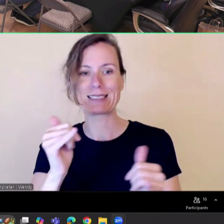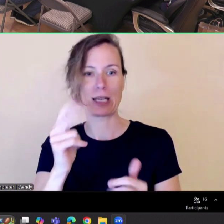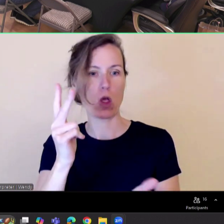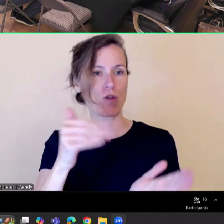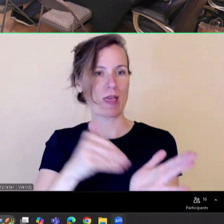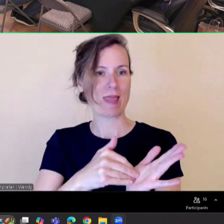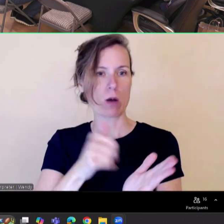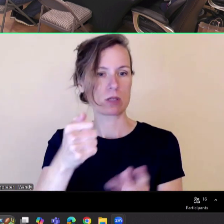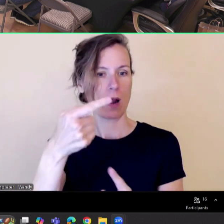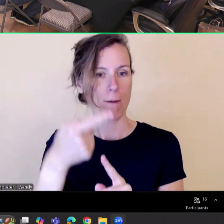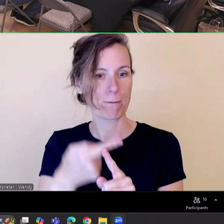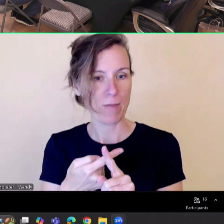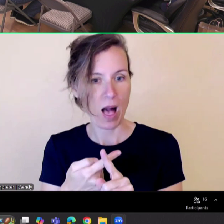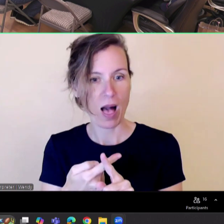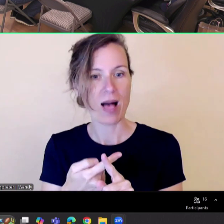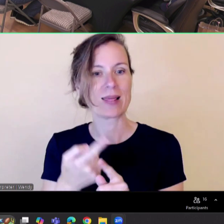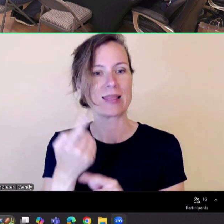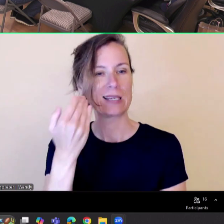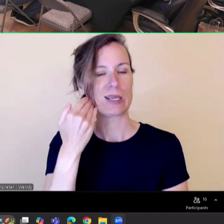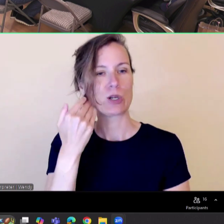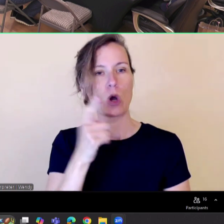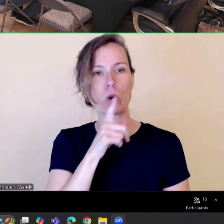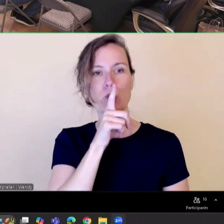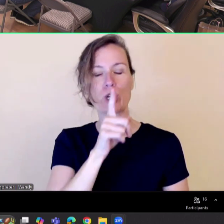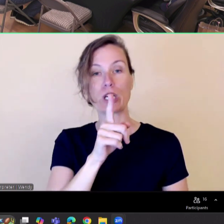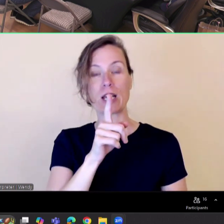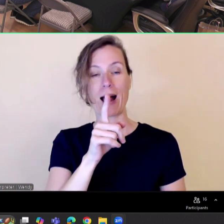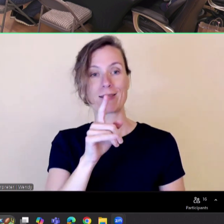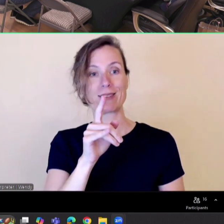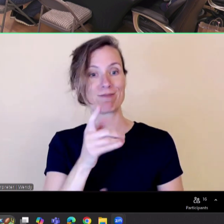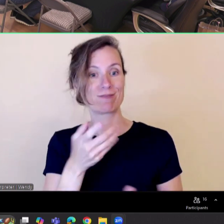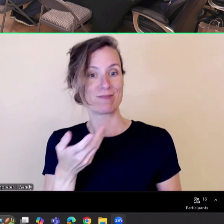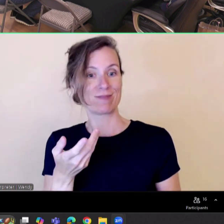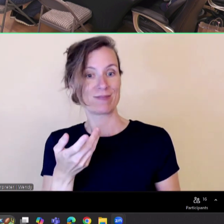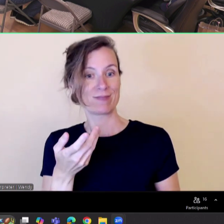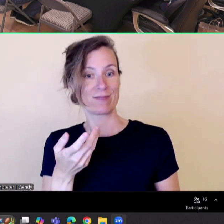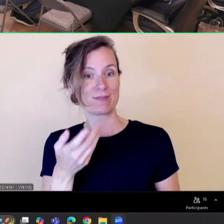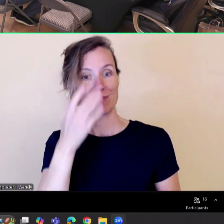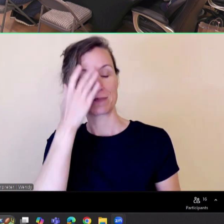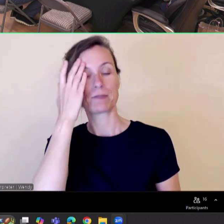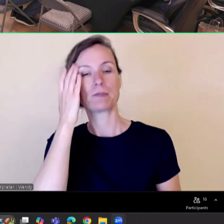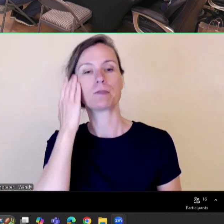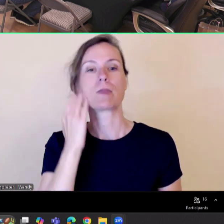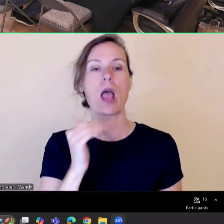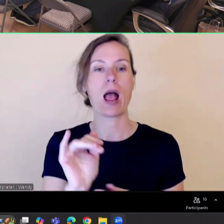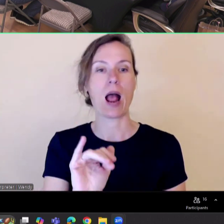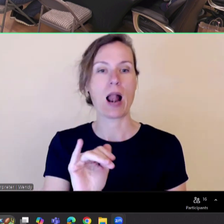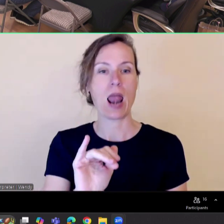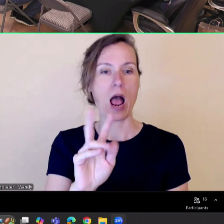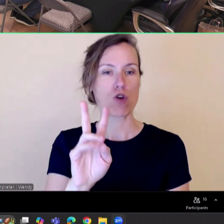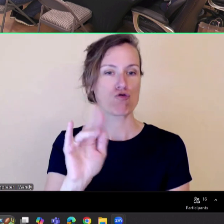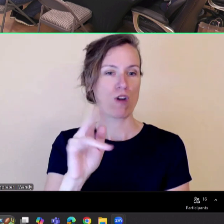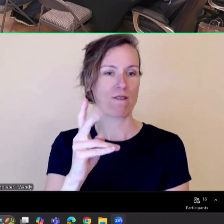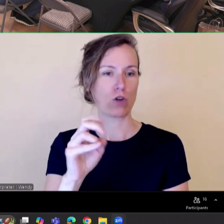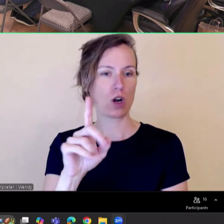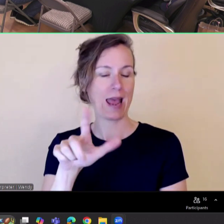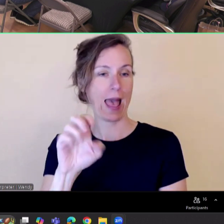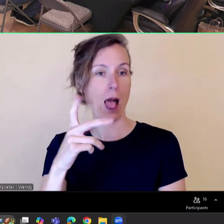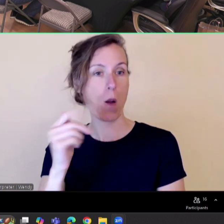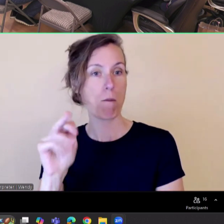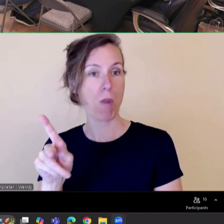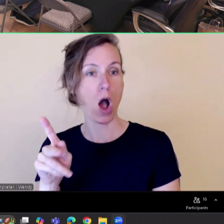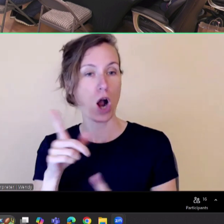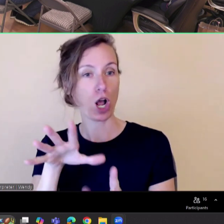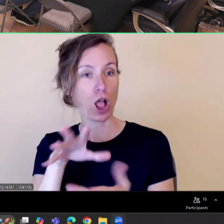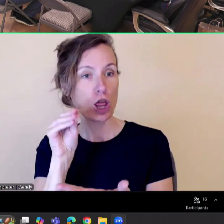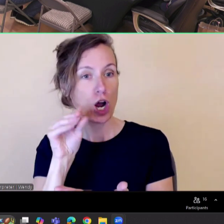unfortunately, the reality is like Riverdale Park unfortunately learned, that car that, killed those 2 children, that